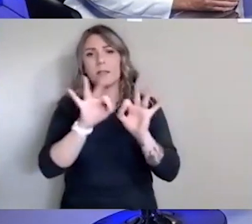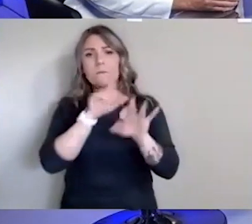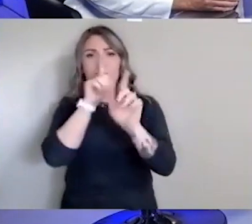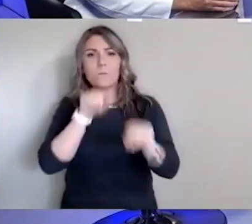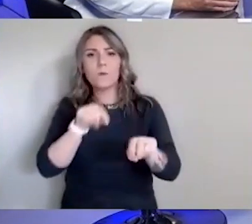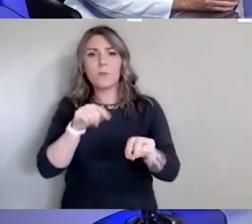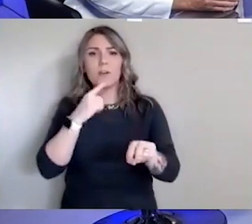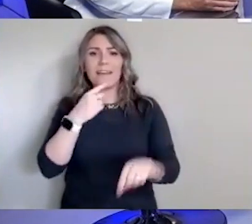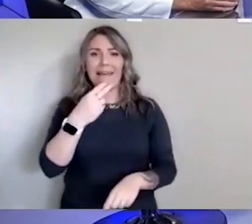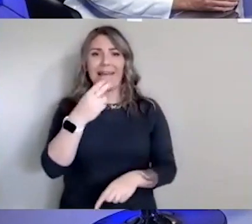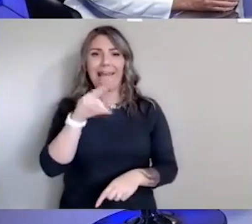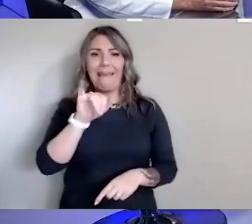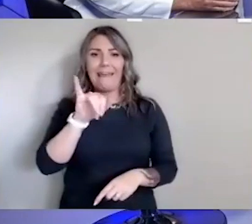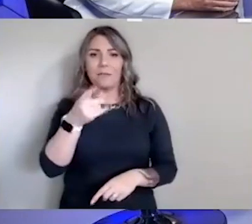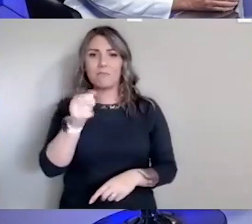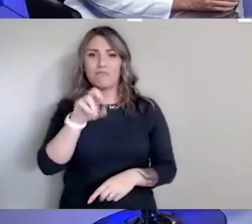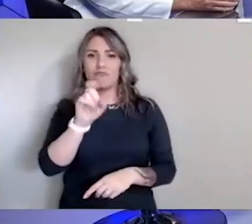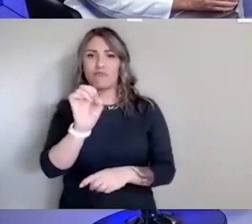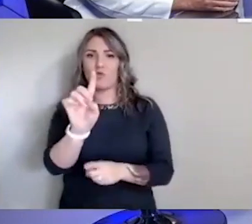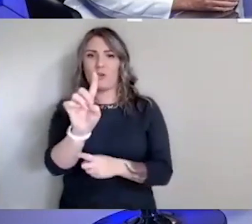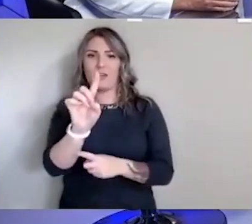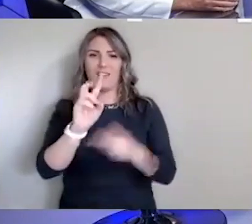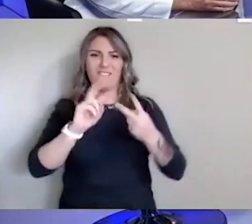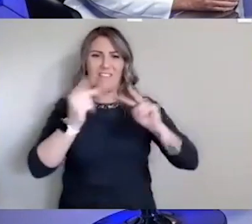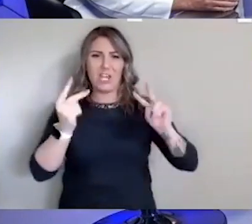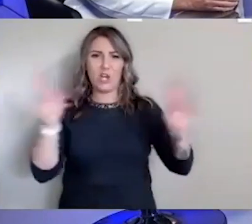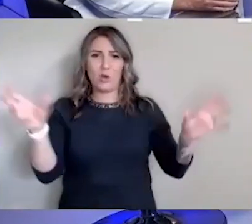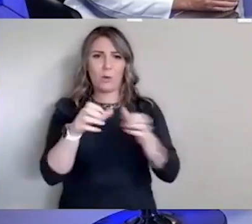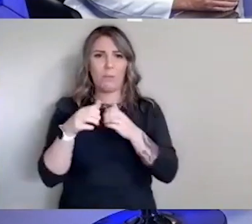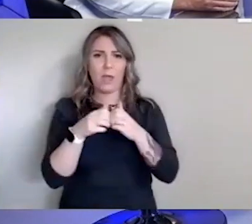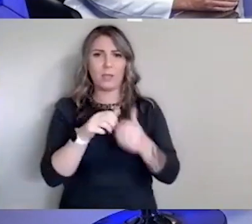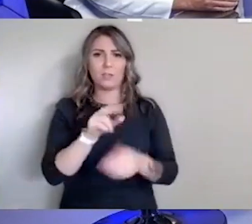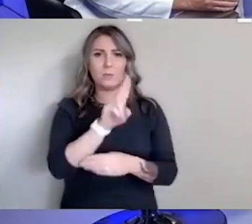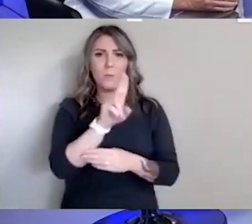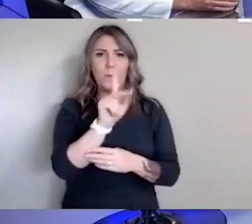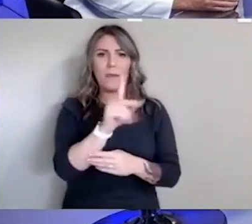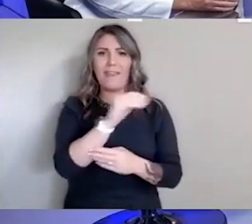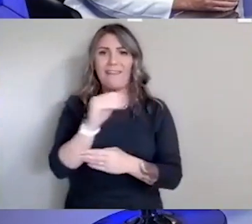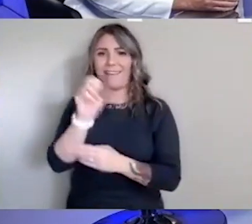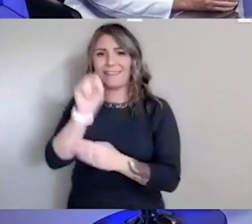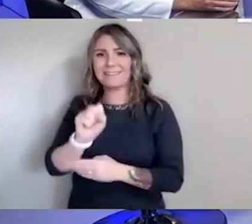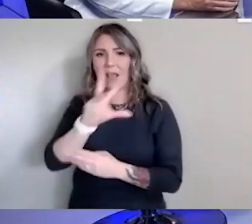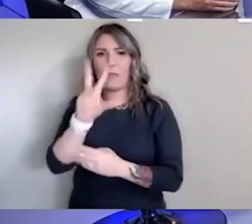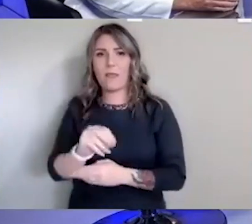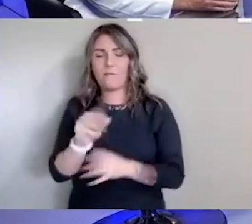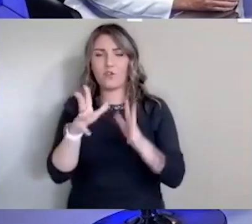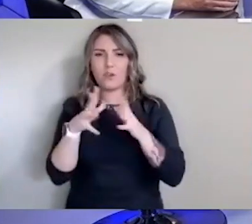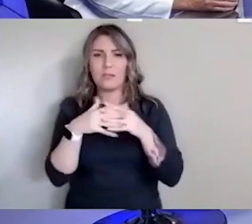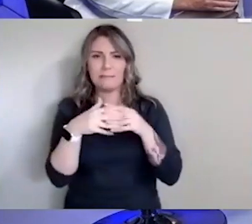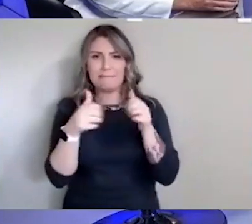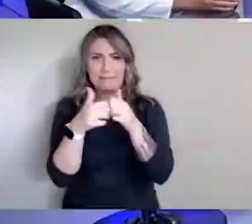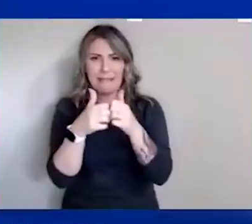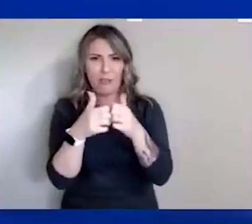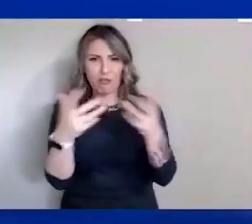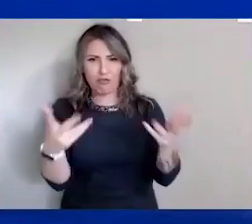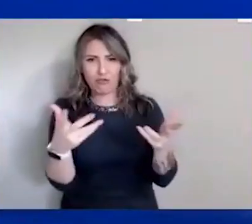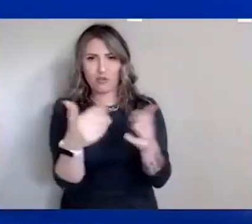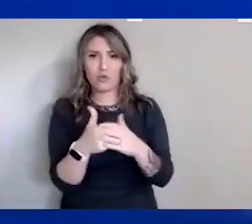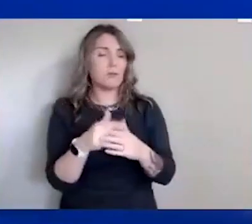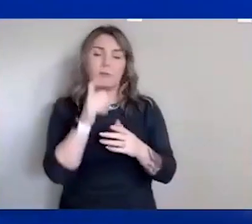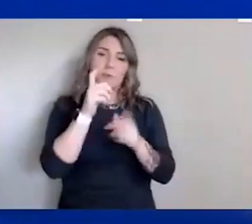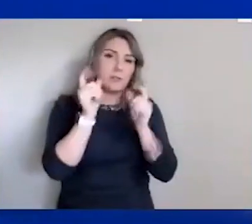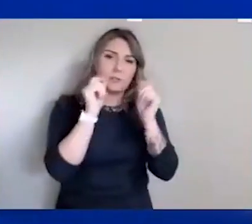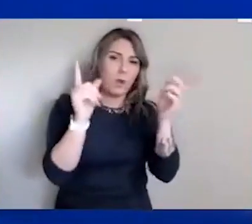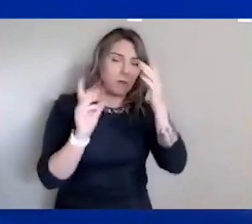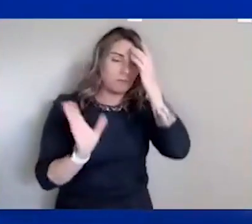hybrid variant that is combining the UK and South African together? Is that more dangerous? Or? Yeah, well,